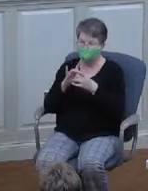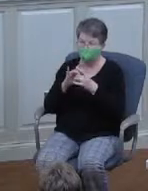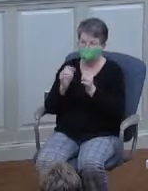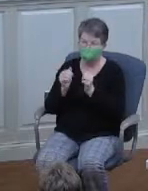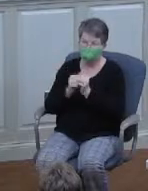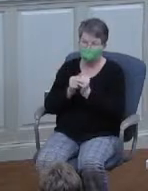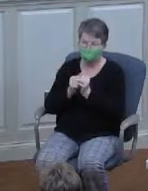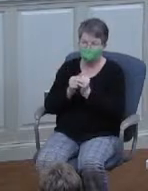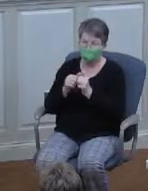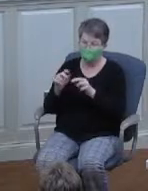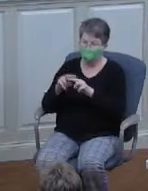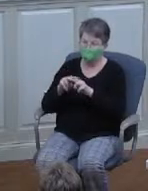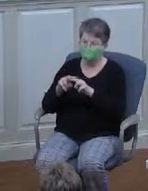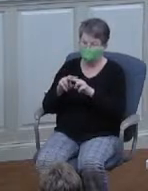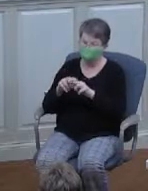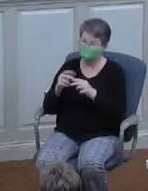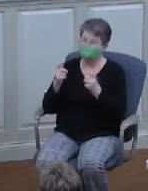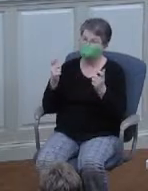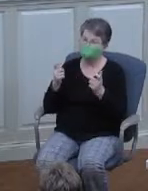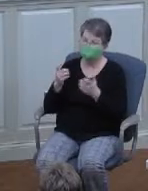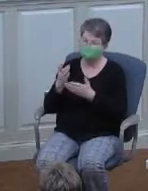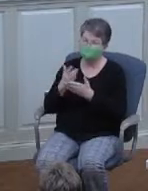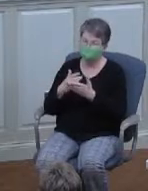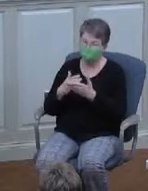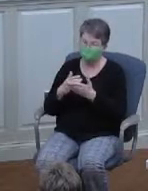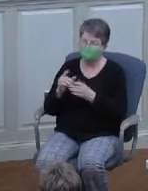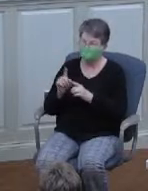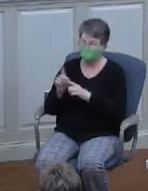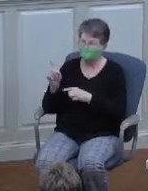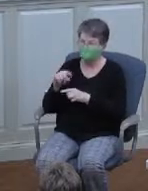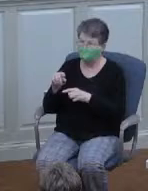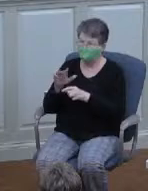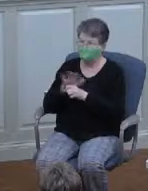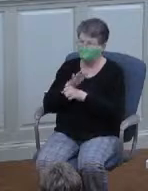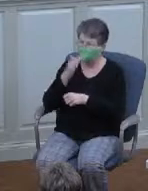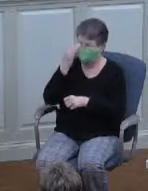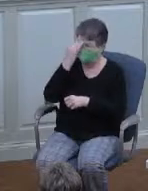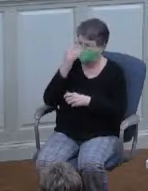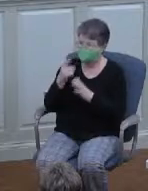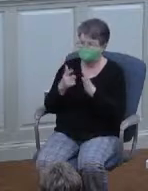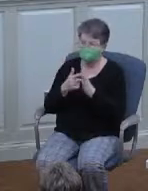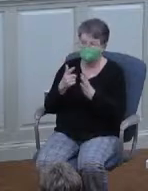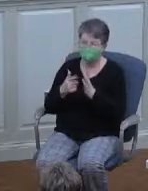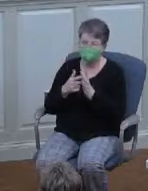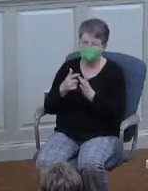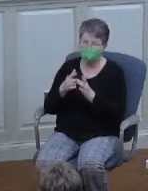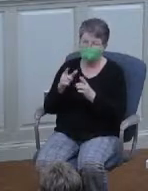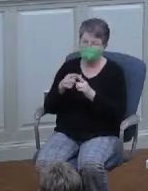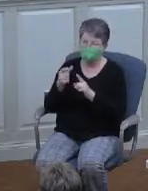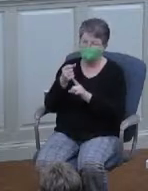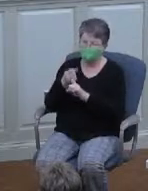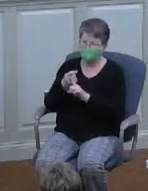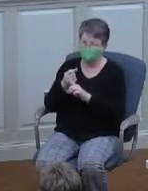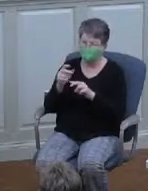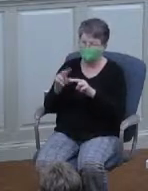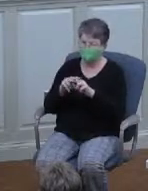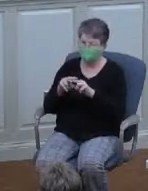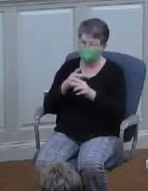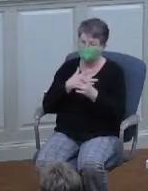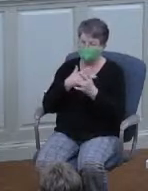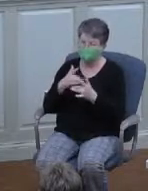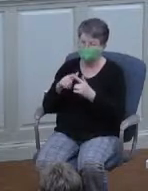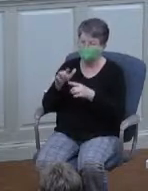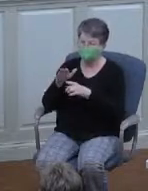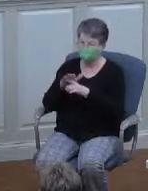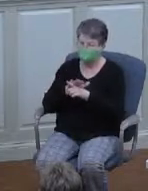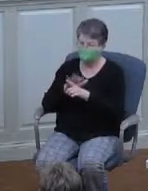major component with this Phase 2, as you all are probably fully aware. Sometimes when you impact the railroad, it tends to slow